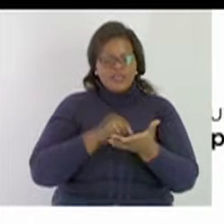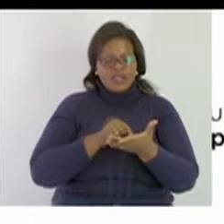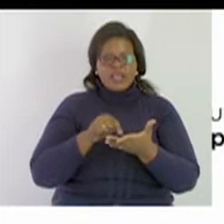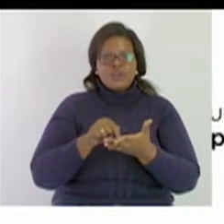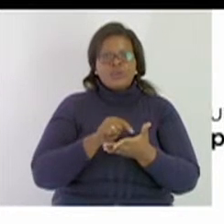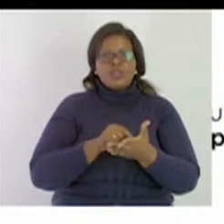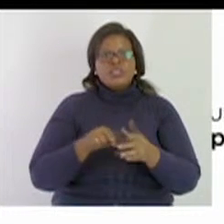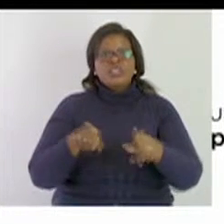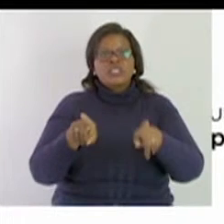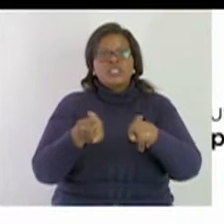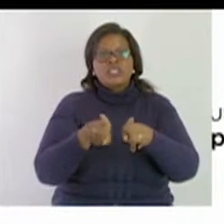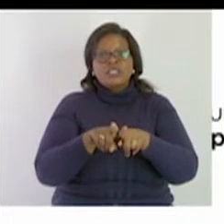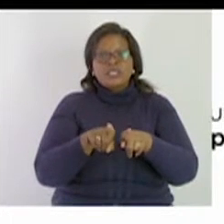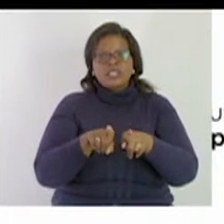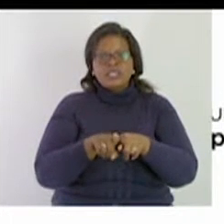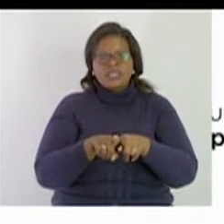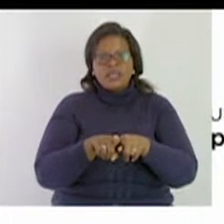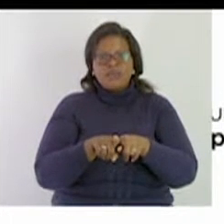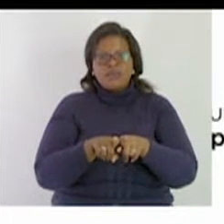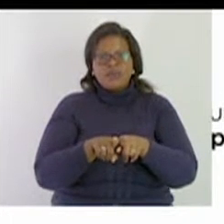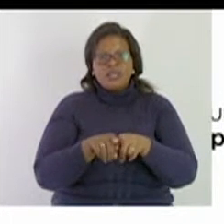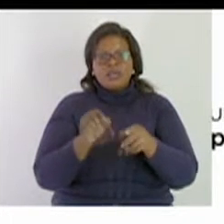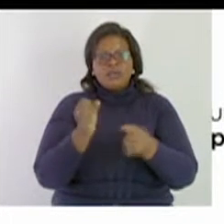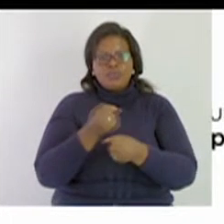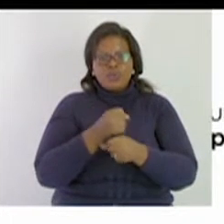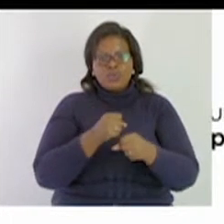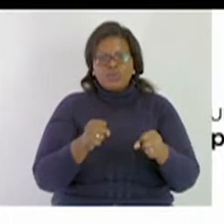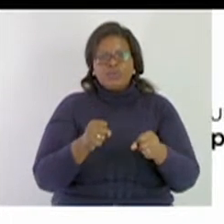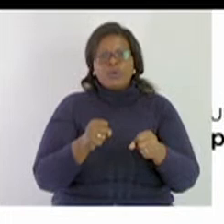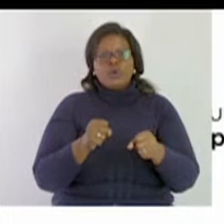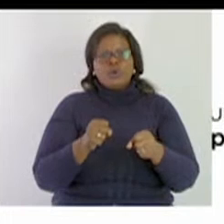You don't change the number until you have done the